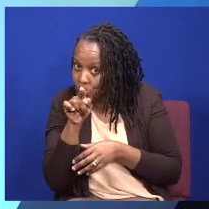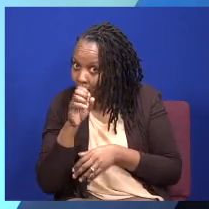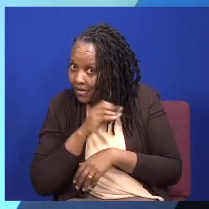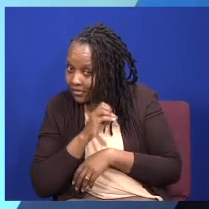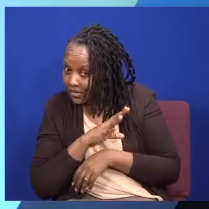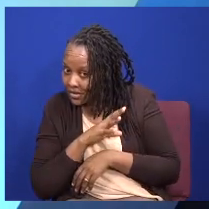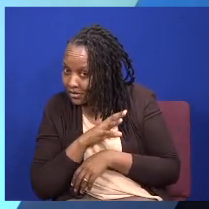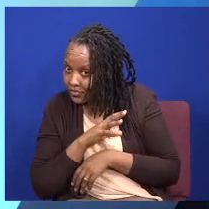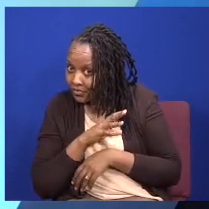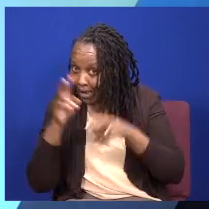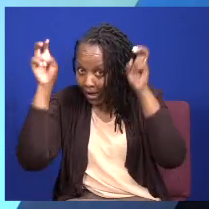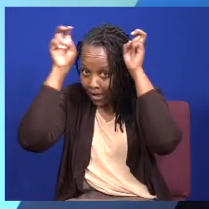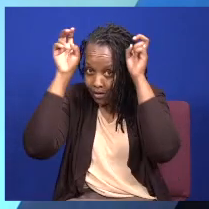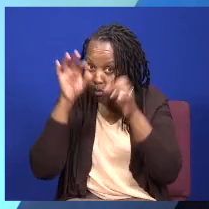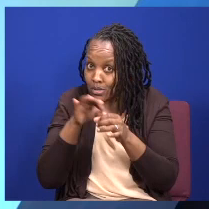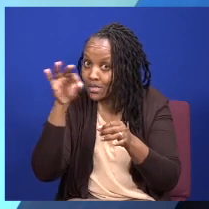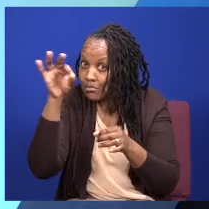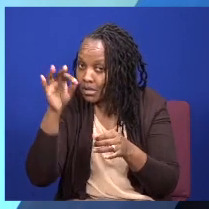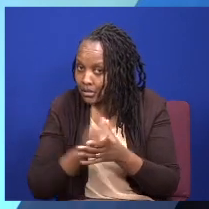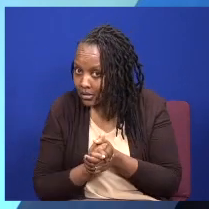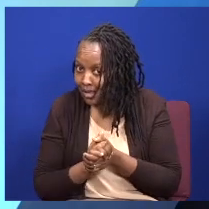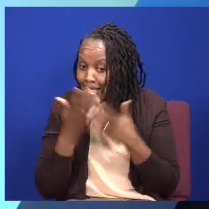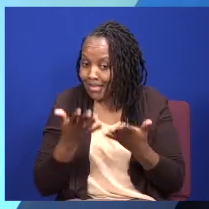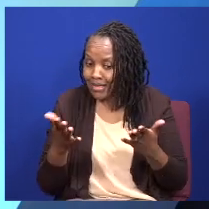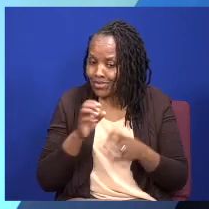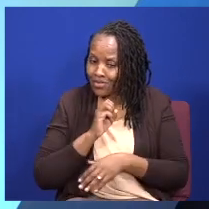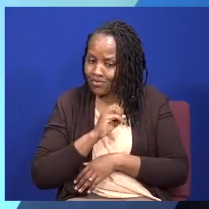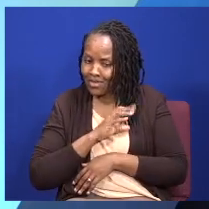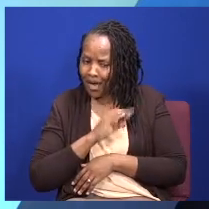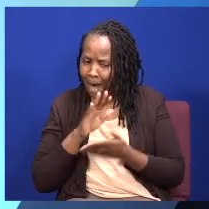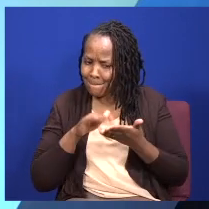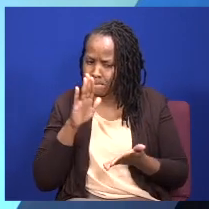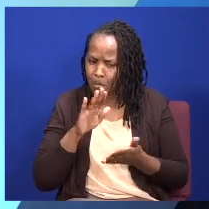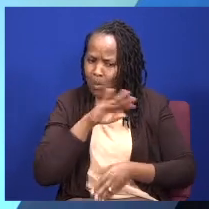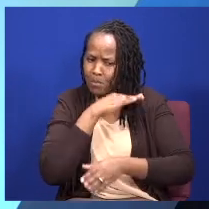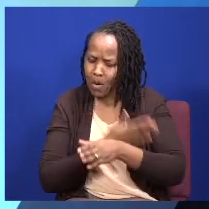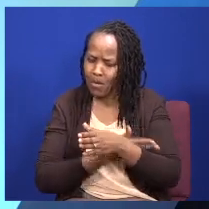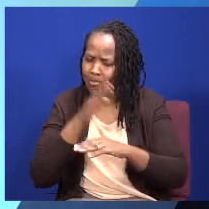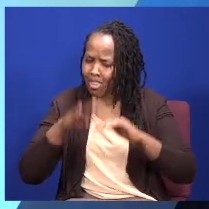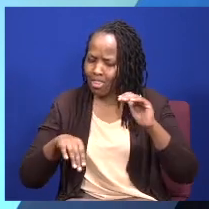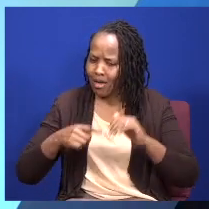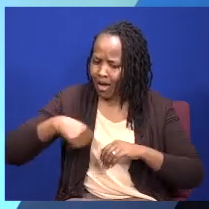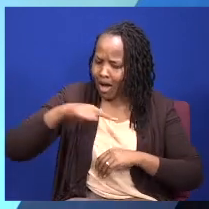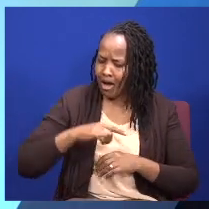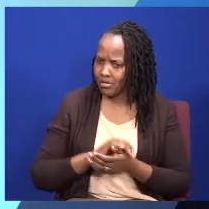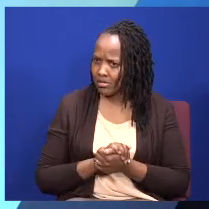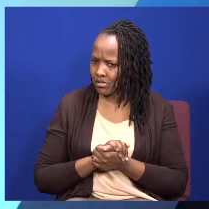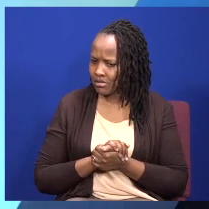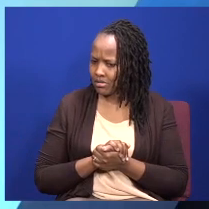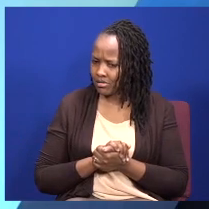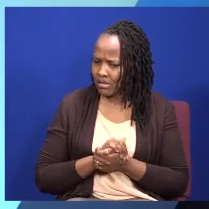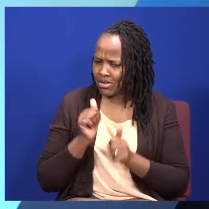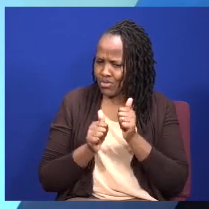spirits. Because things that we fear are things that are more powerful than us, things that we cannot control and actually threaten